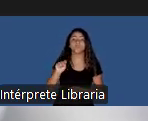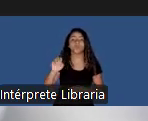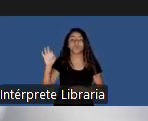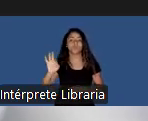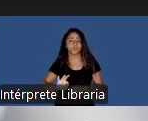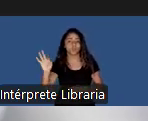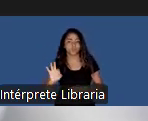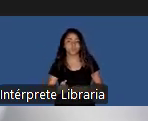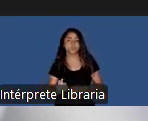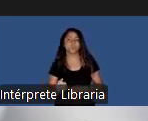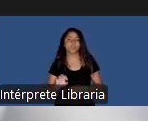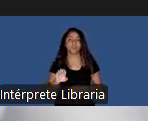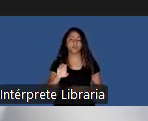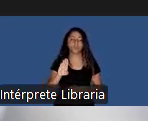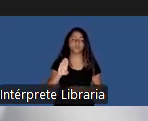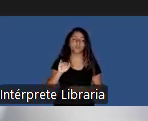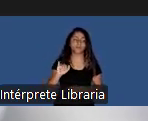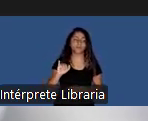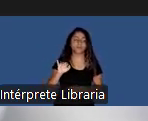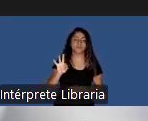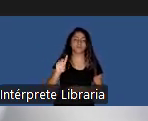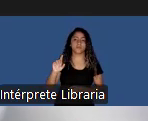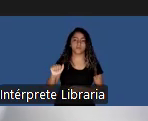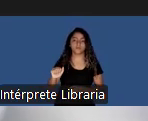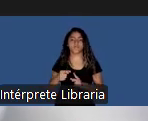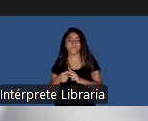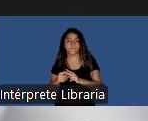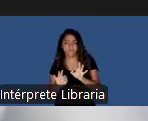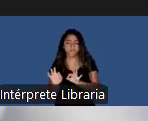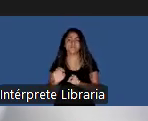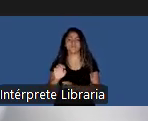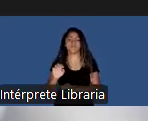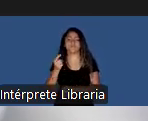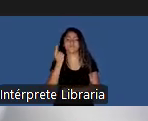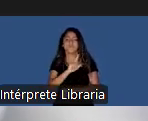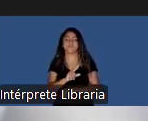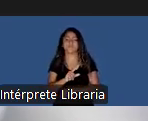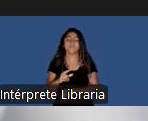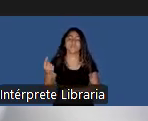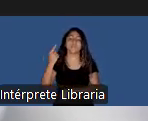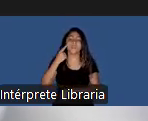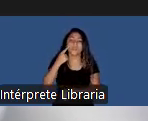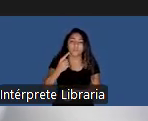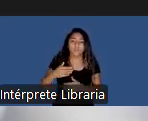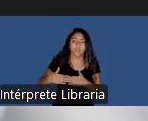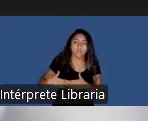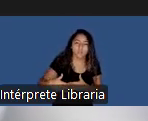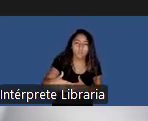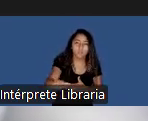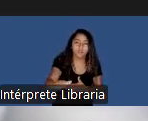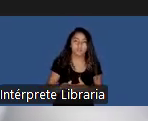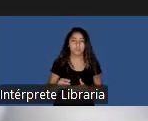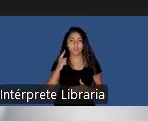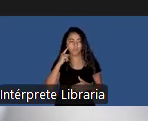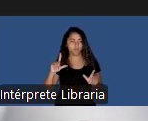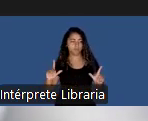18.8% EBITDA margin adjusted for Q3 2024. And in the long run, which is